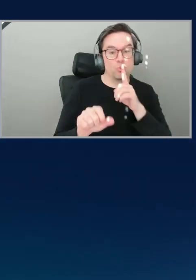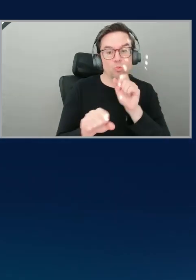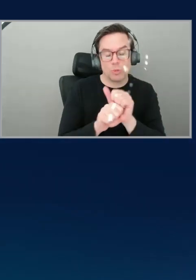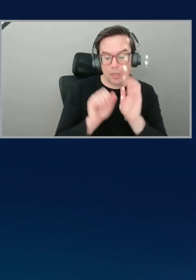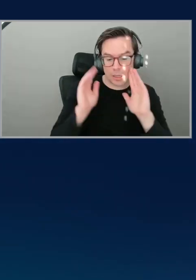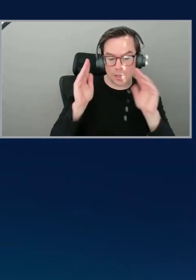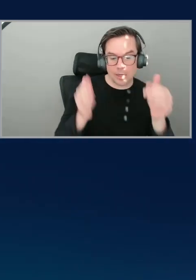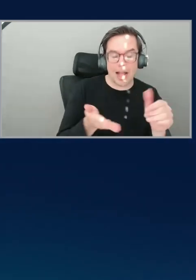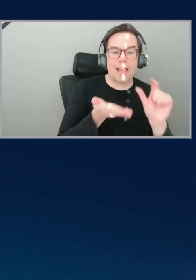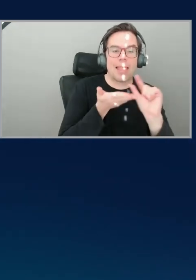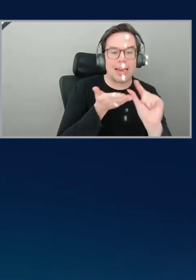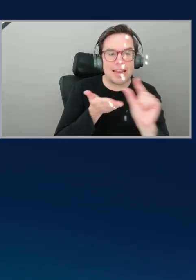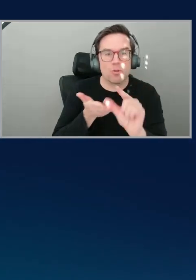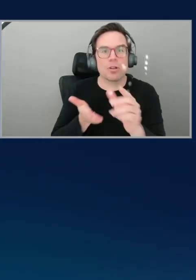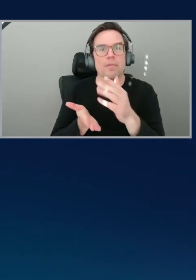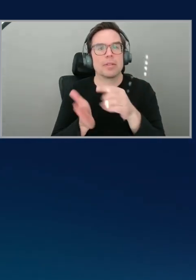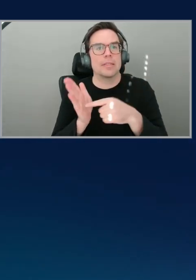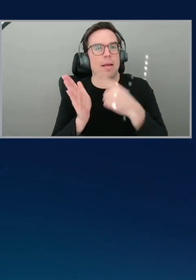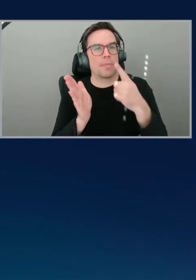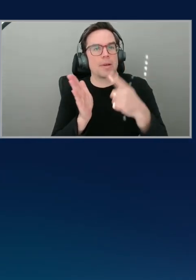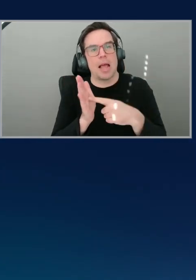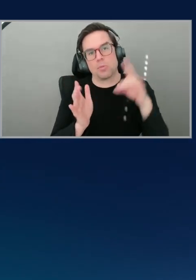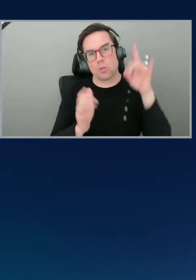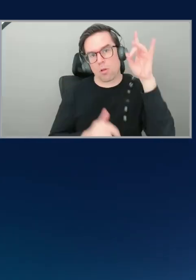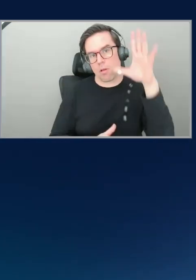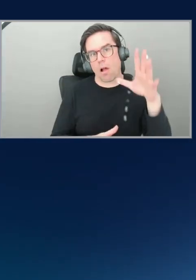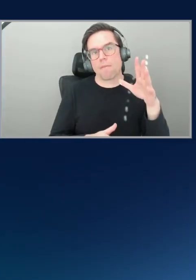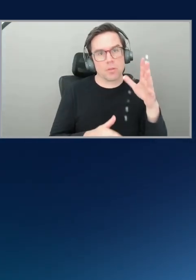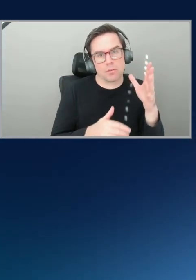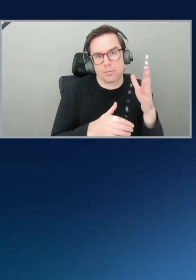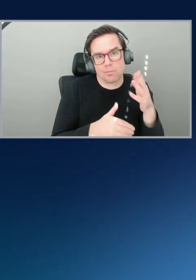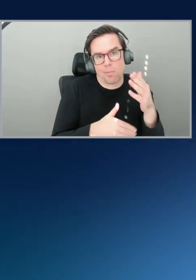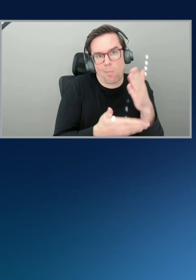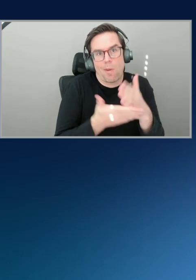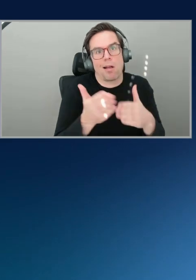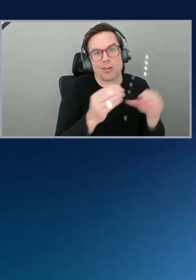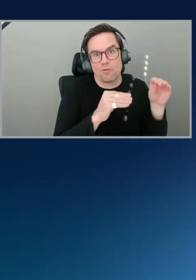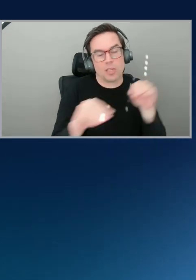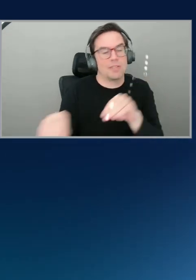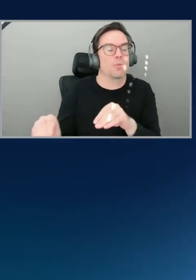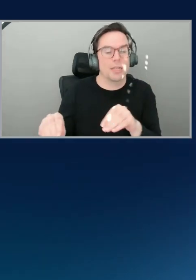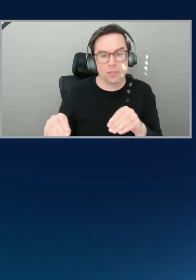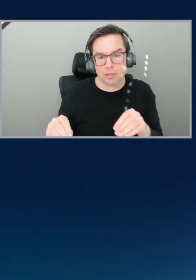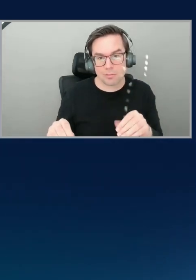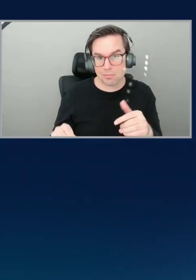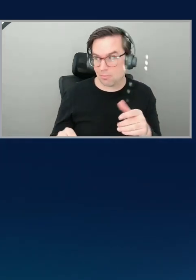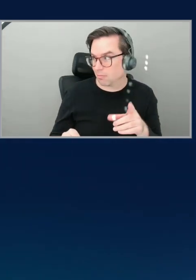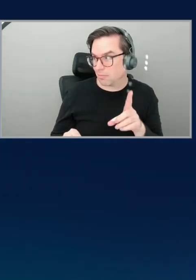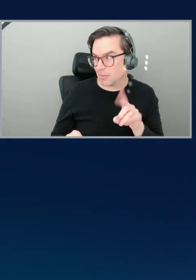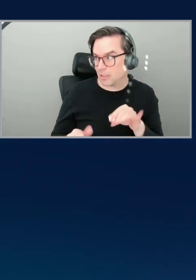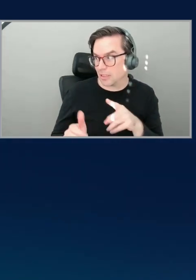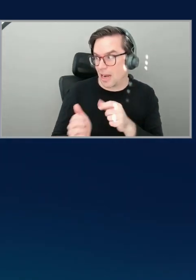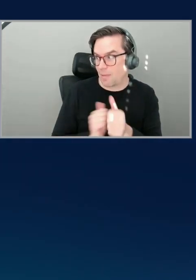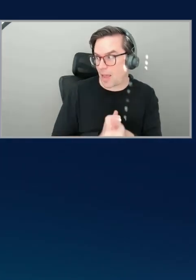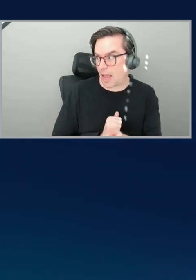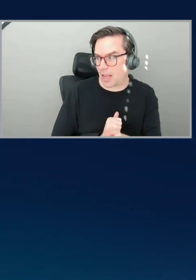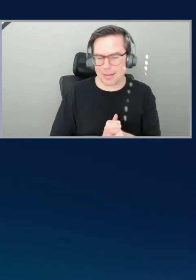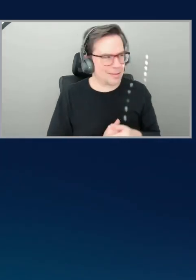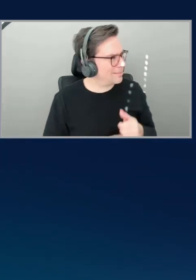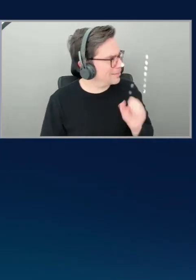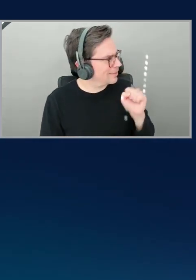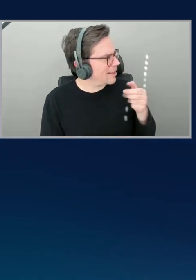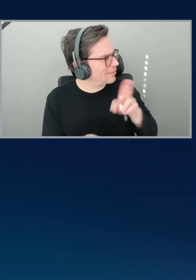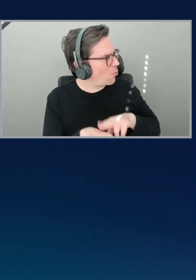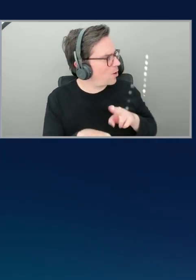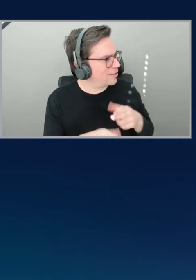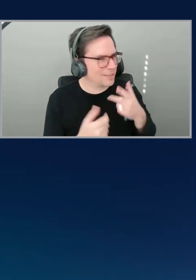transformation and try to get you more of the way there. Did I pass? Yeah, absolutely. Love it.